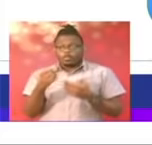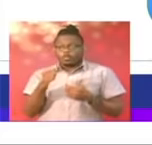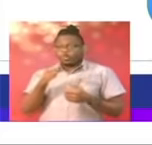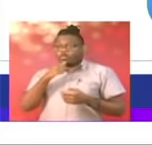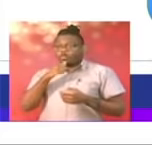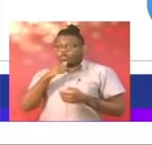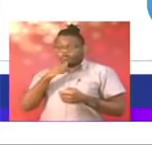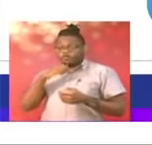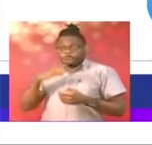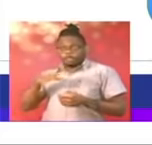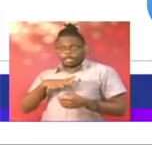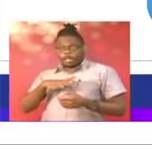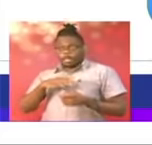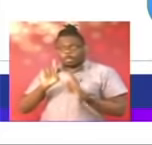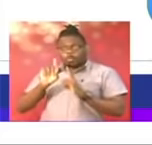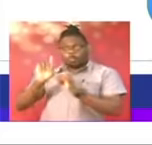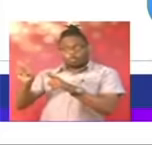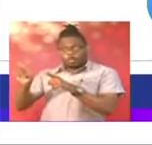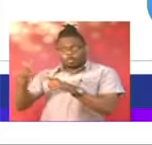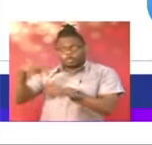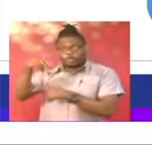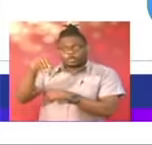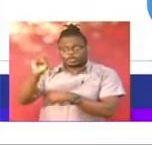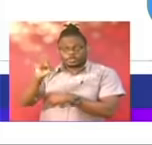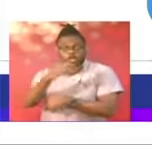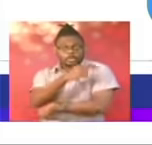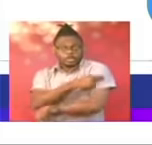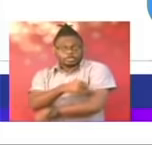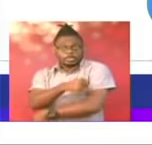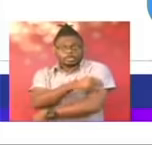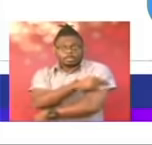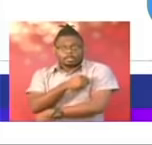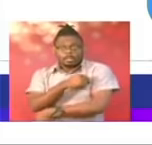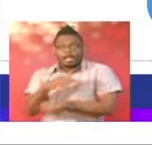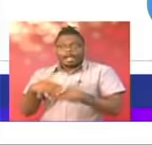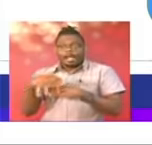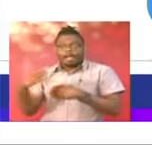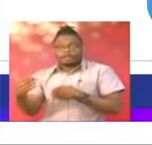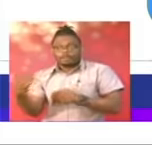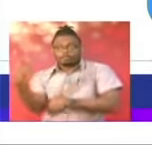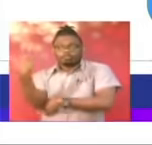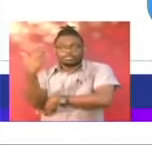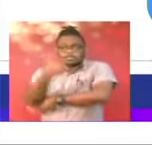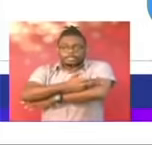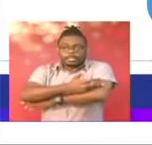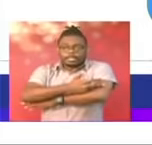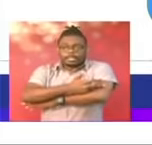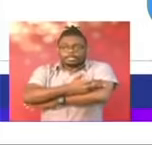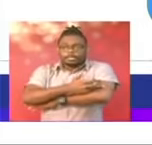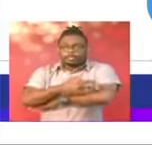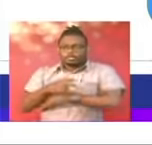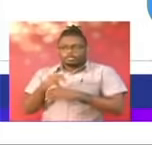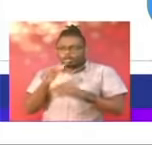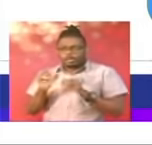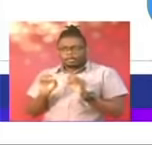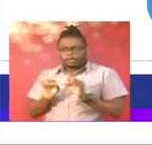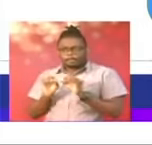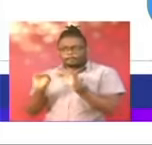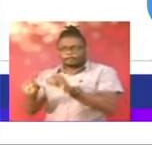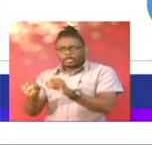at the Port of Spain General Hospital. However, after 3 days, she was not able to be warded because no beds were